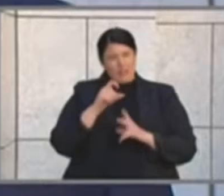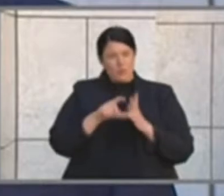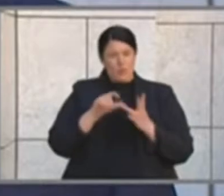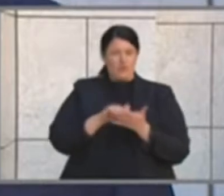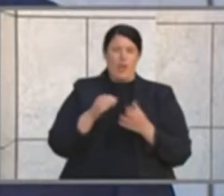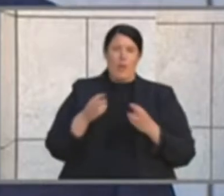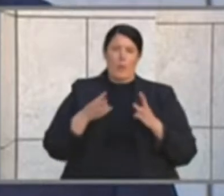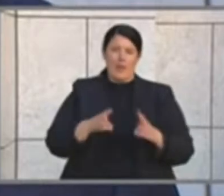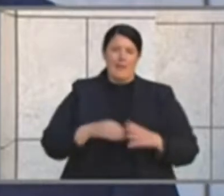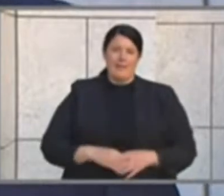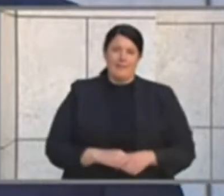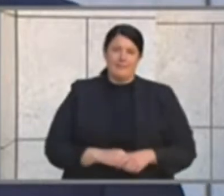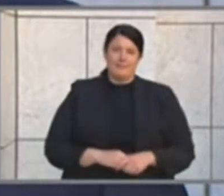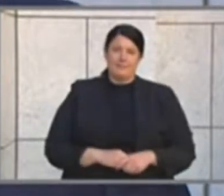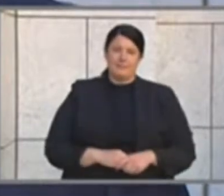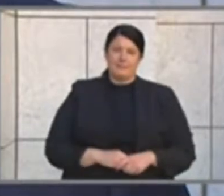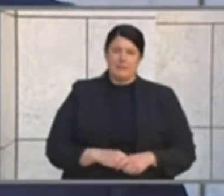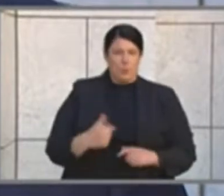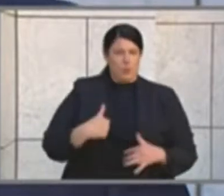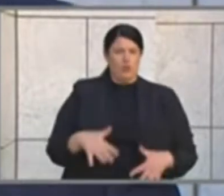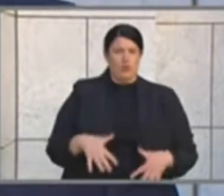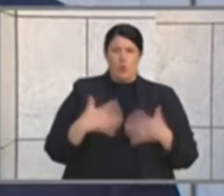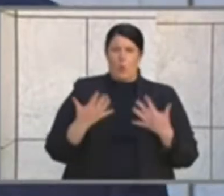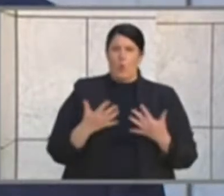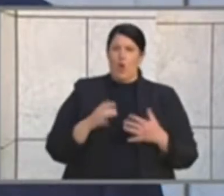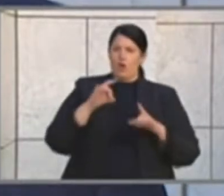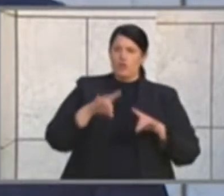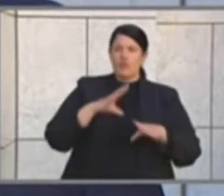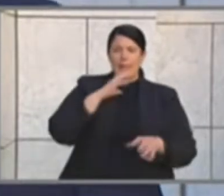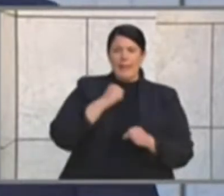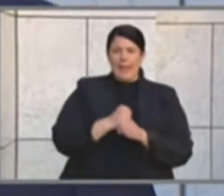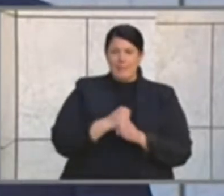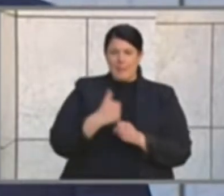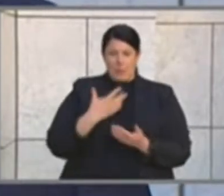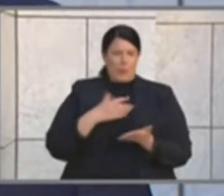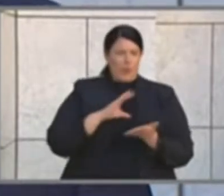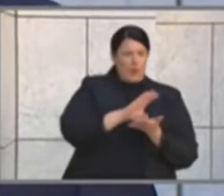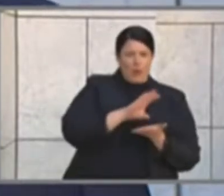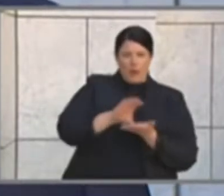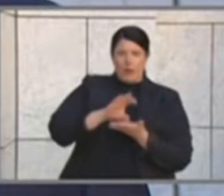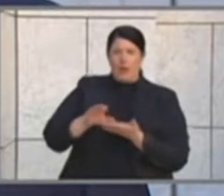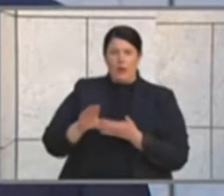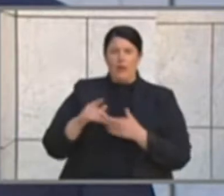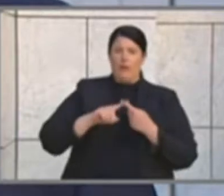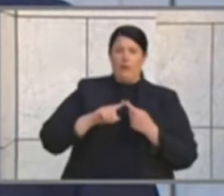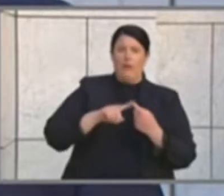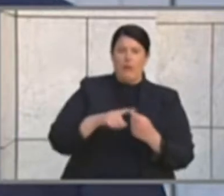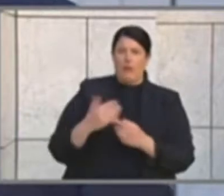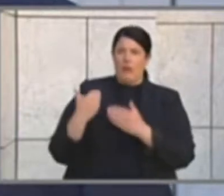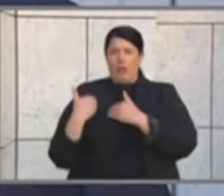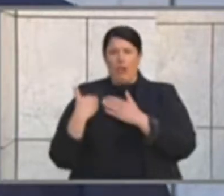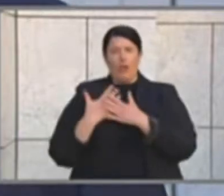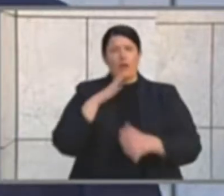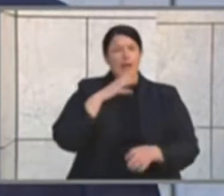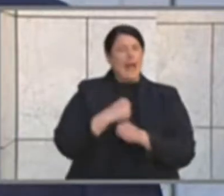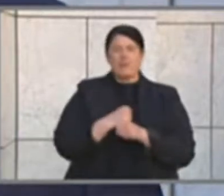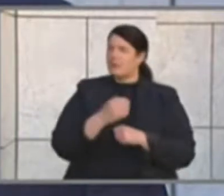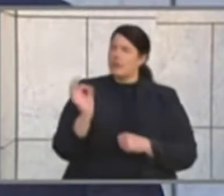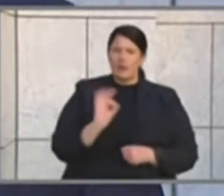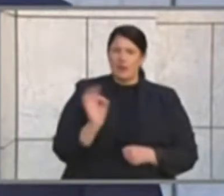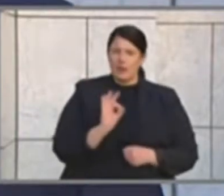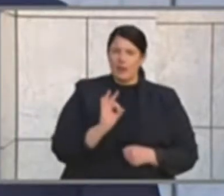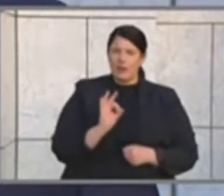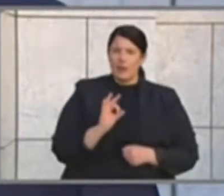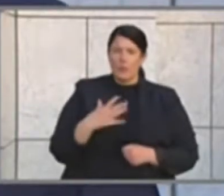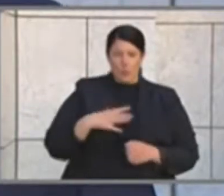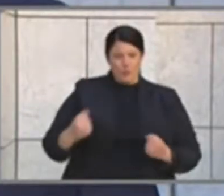We don't want an Australian economy that's propped up by subsidies. We want an Australian economy that's propped up